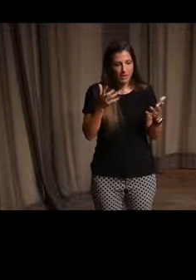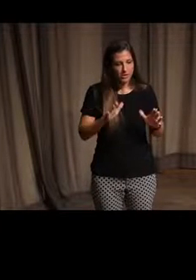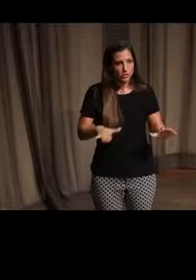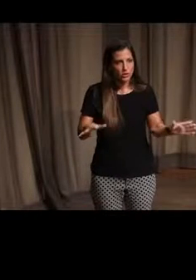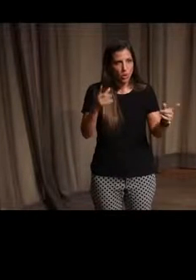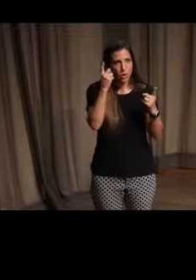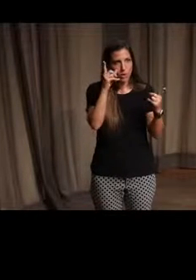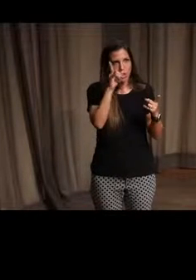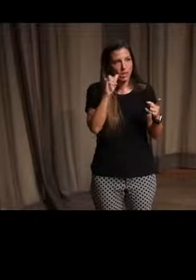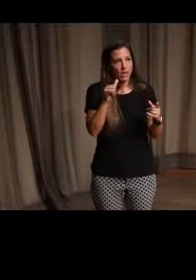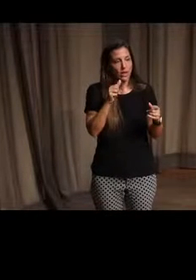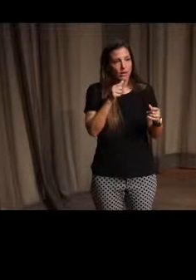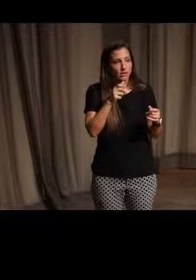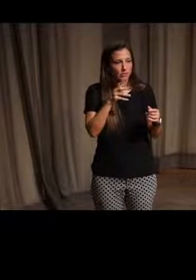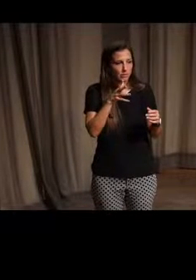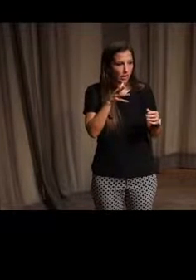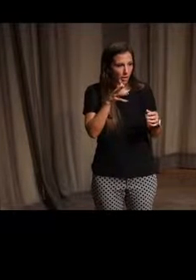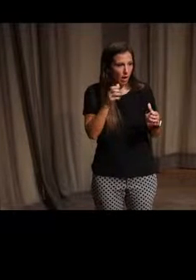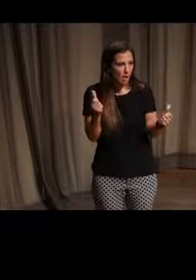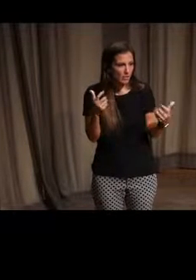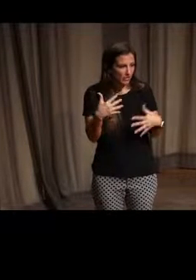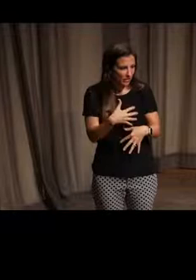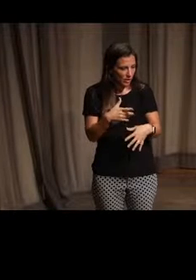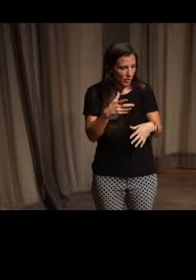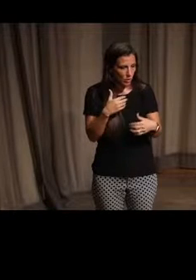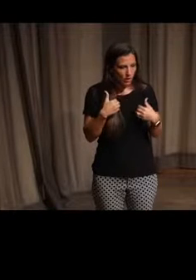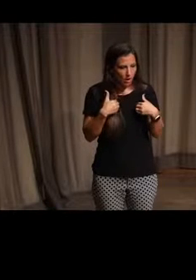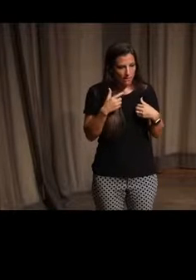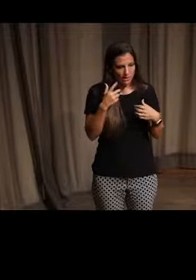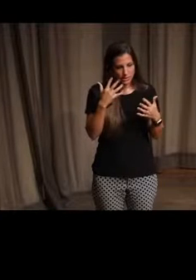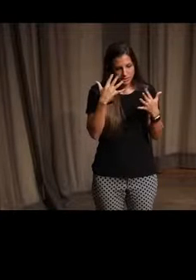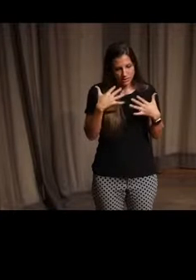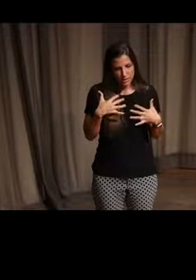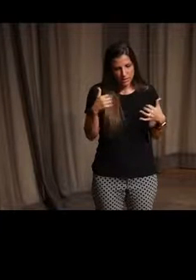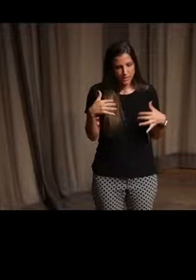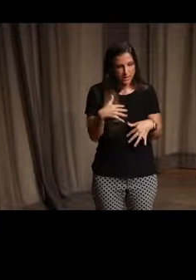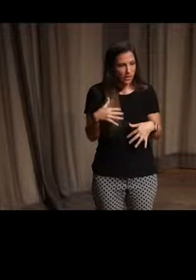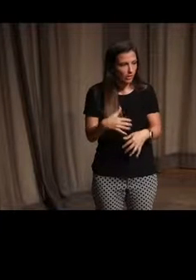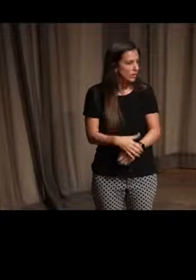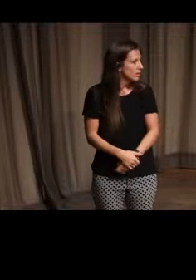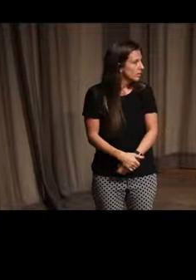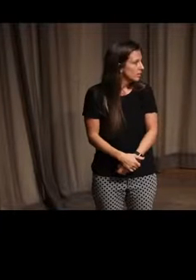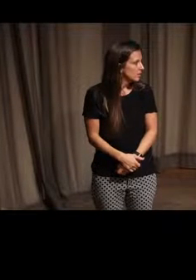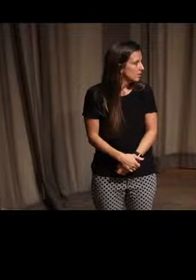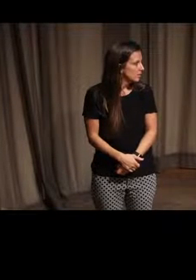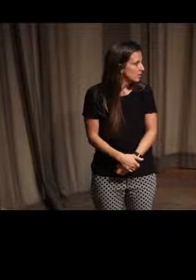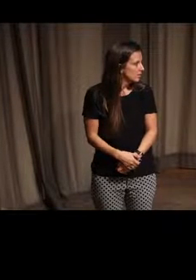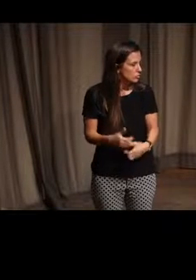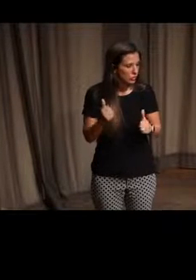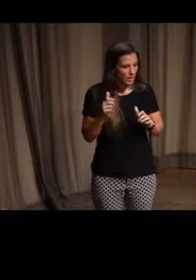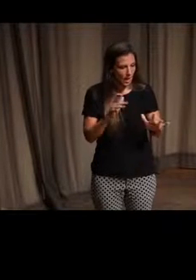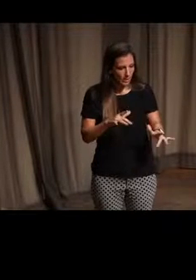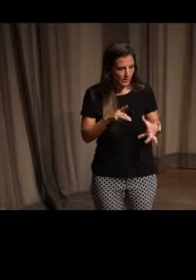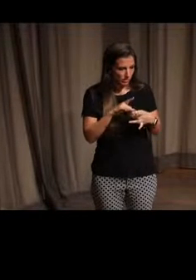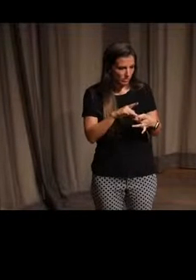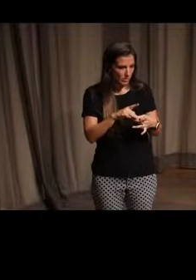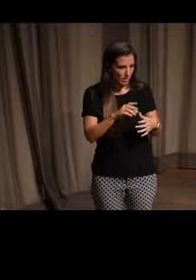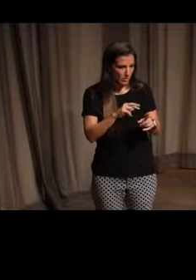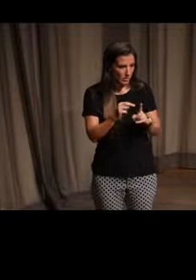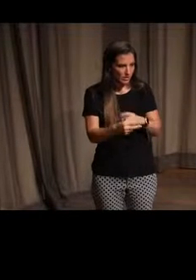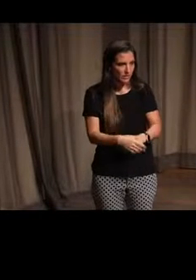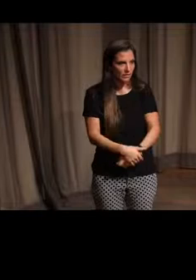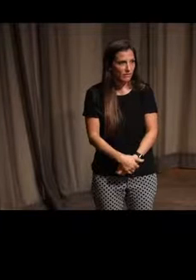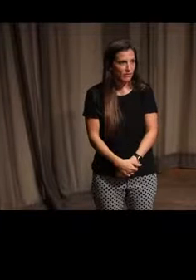mother and how much fear you would have and how sad and scary that would be. And just trying to empathize with it from that